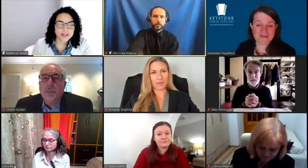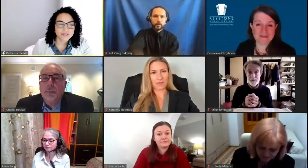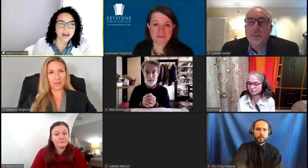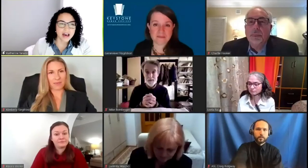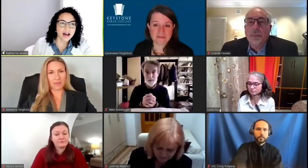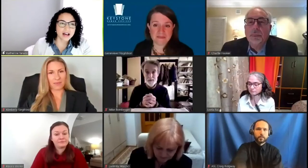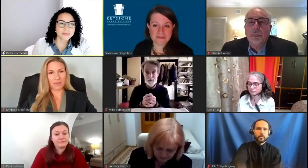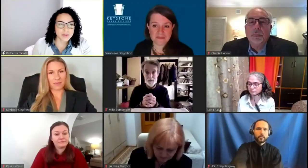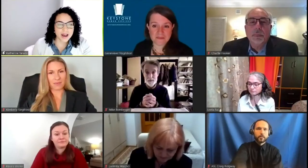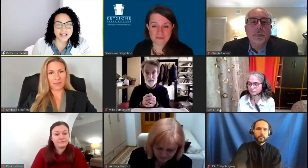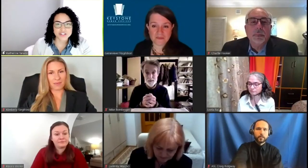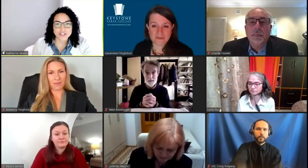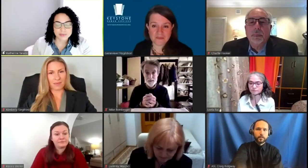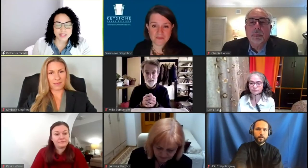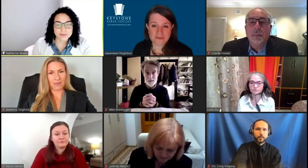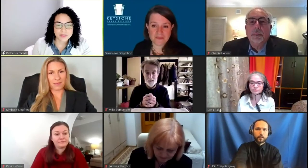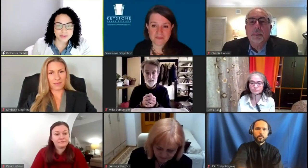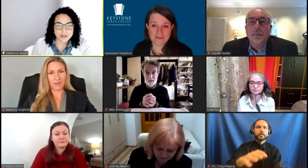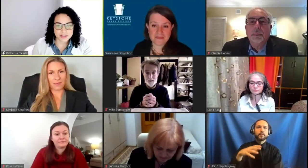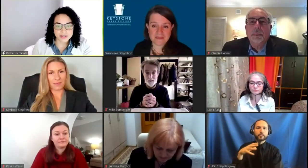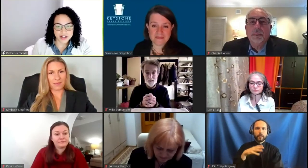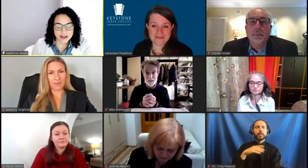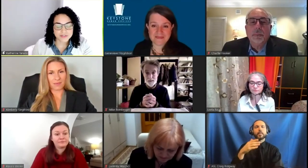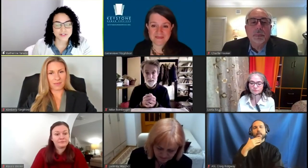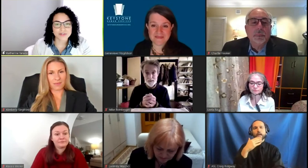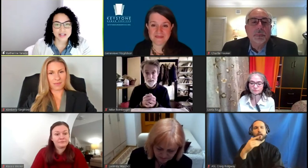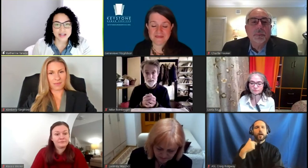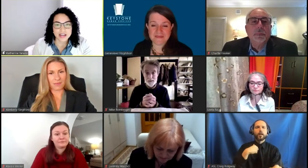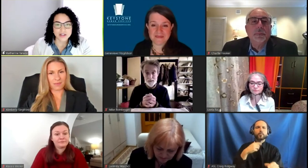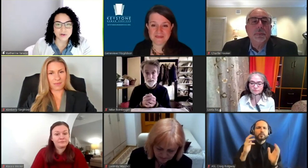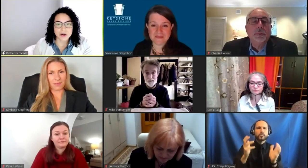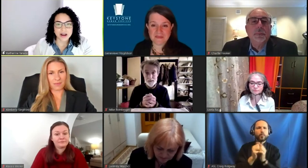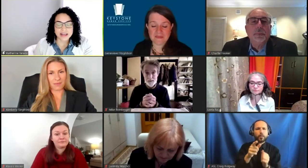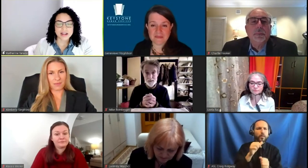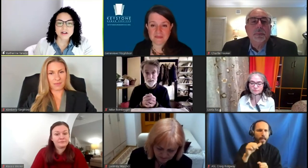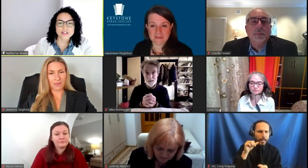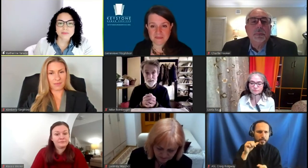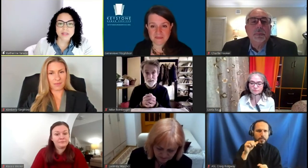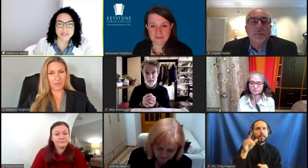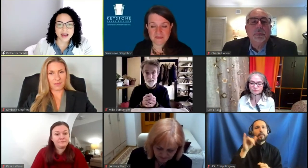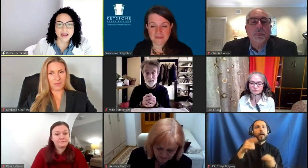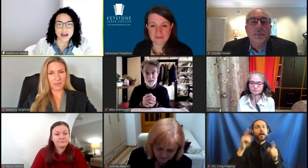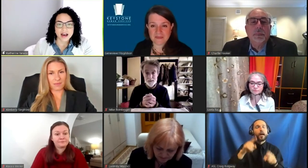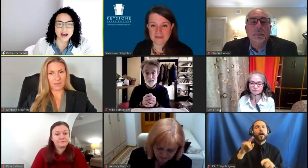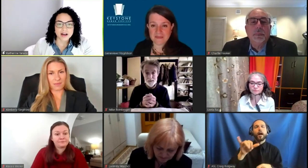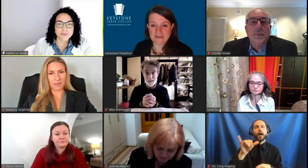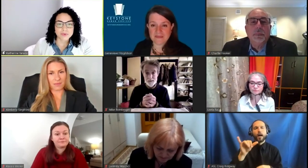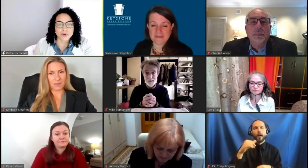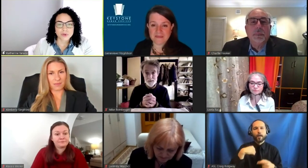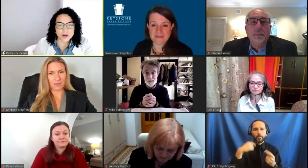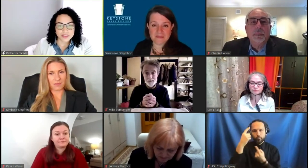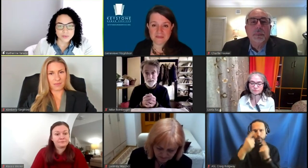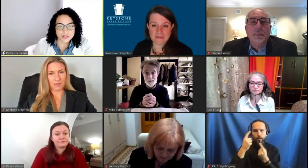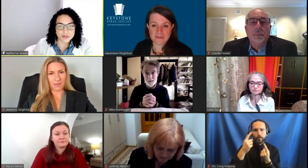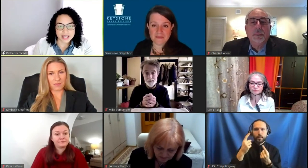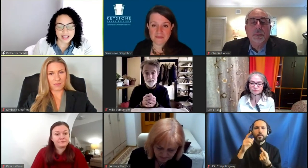Genevieve. So I actually was speaking with you yesterday afternoon, and, you know, it occurred to me that, you know, the